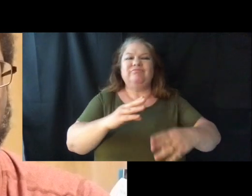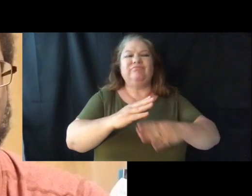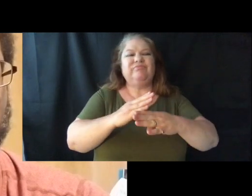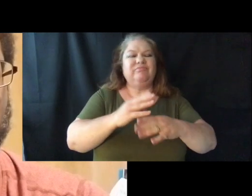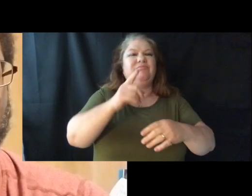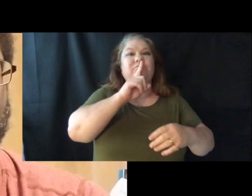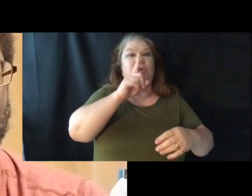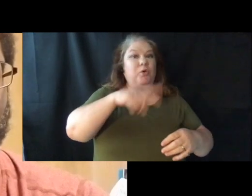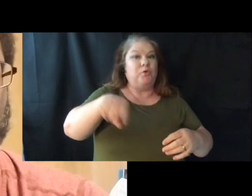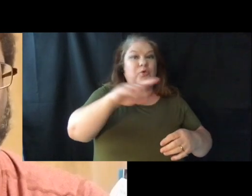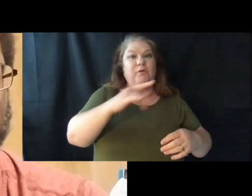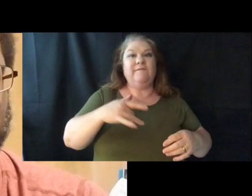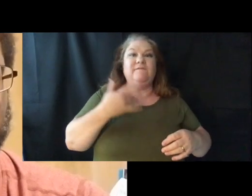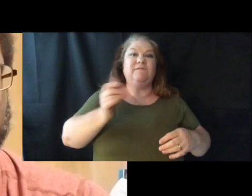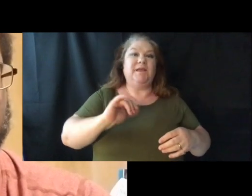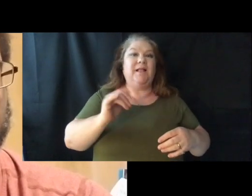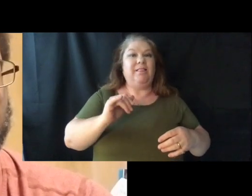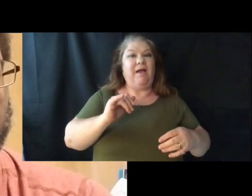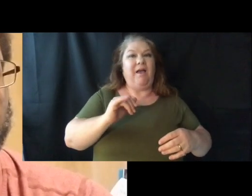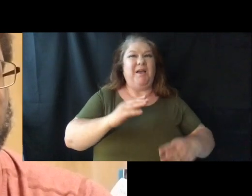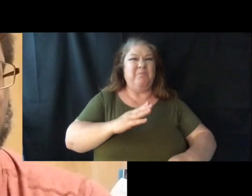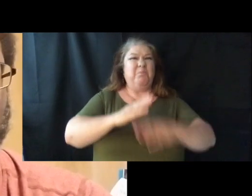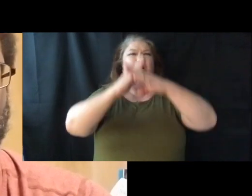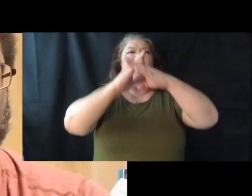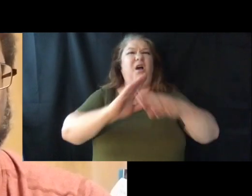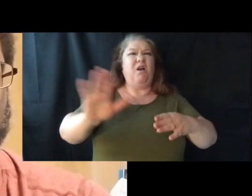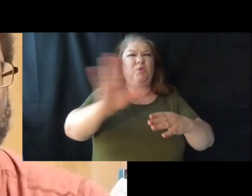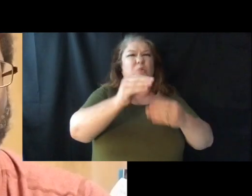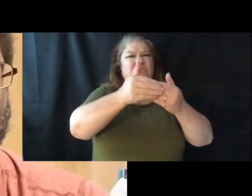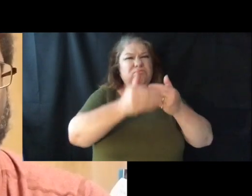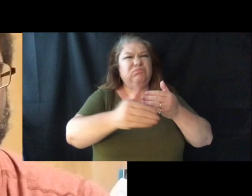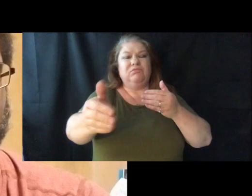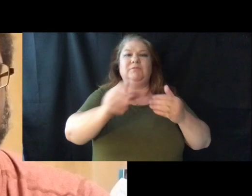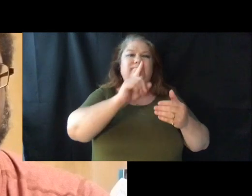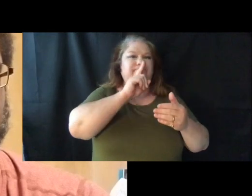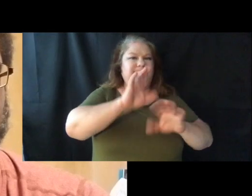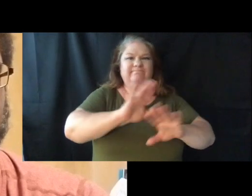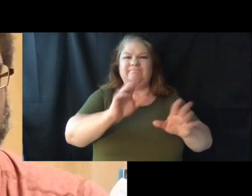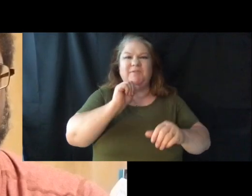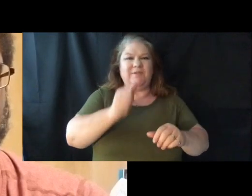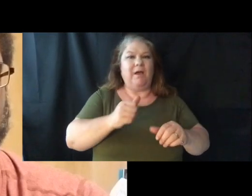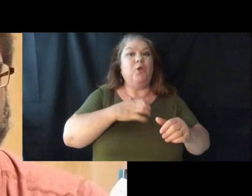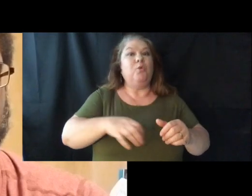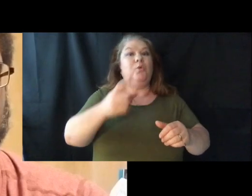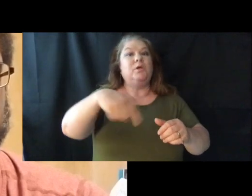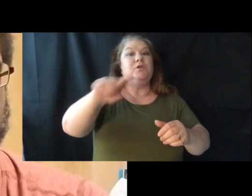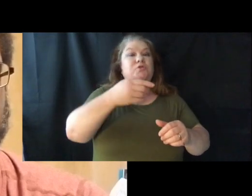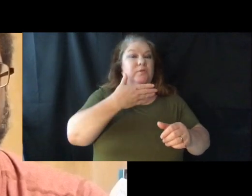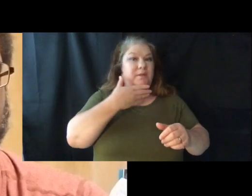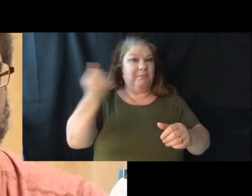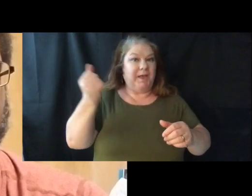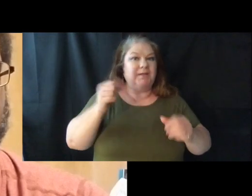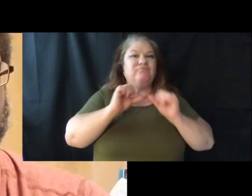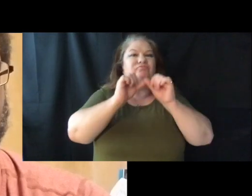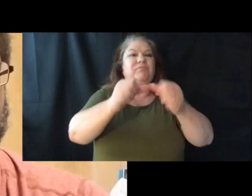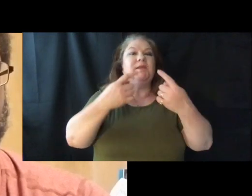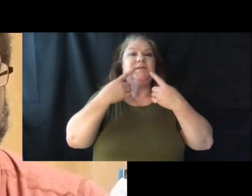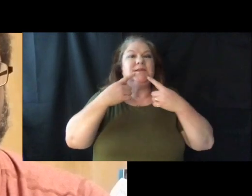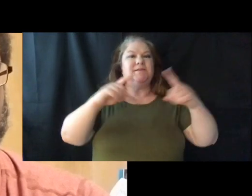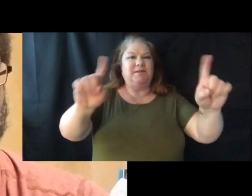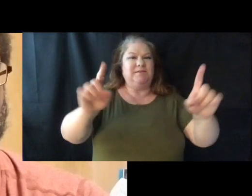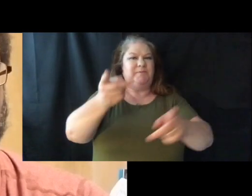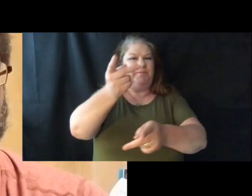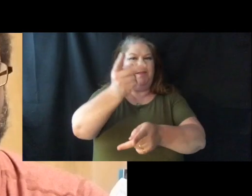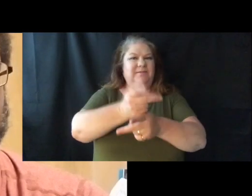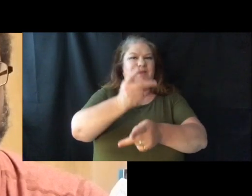that holds you back. Wishing you all the best and continued success. Take care. it was